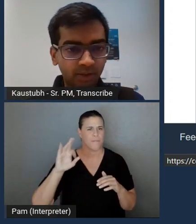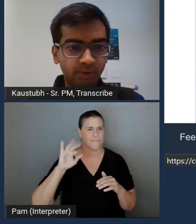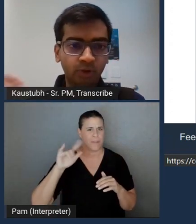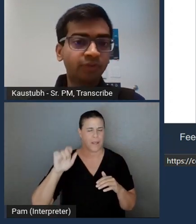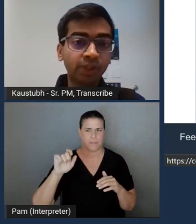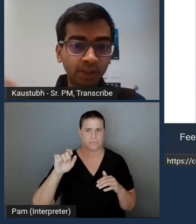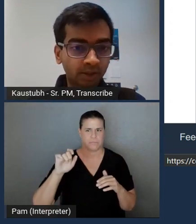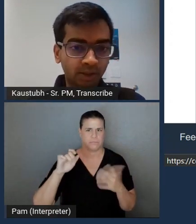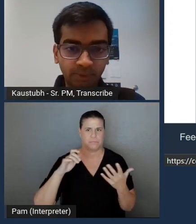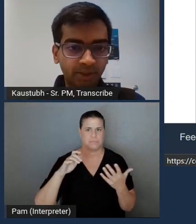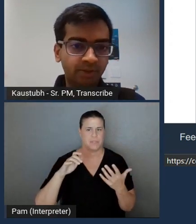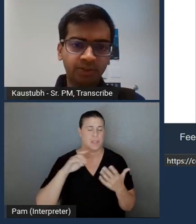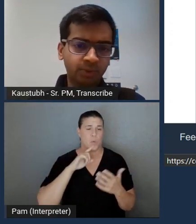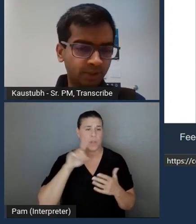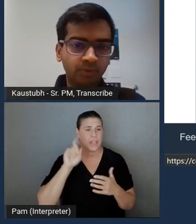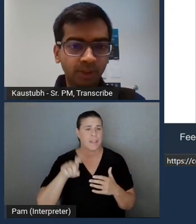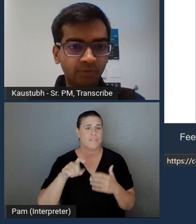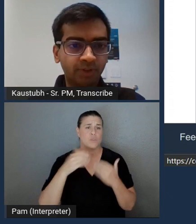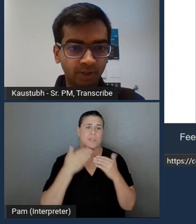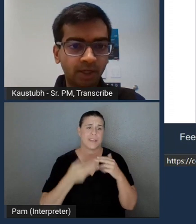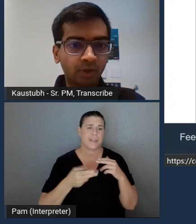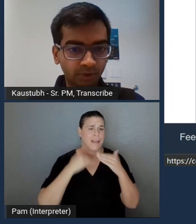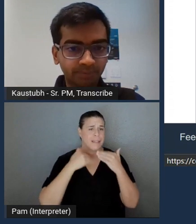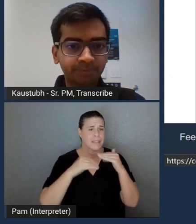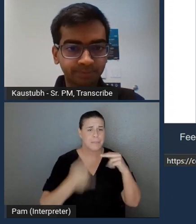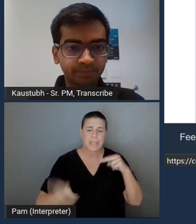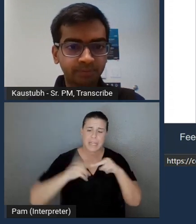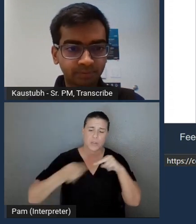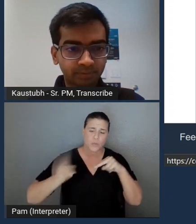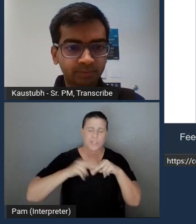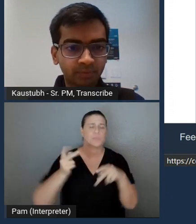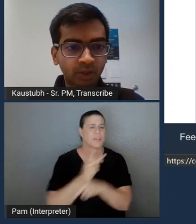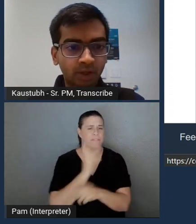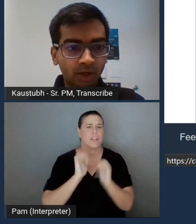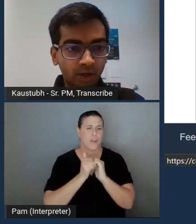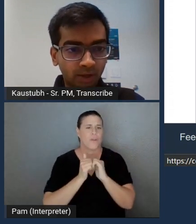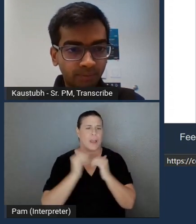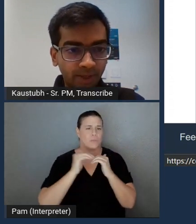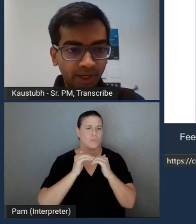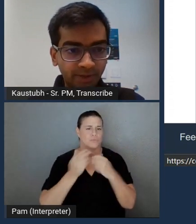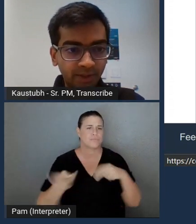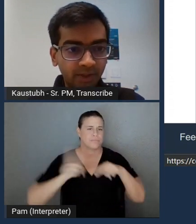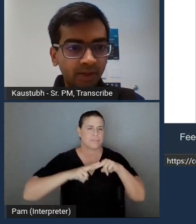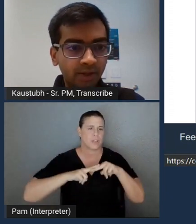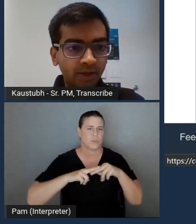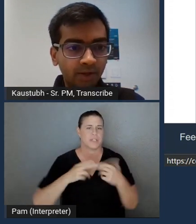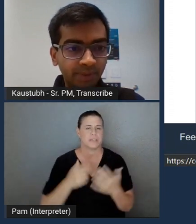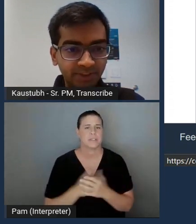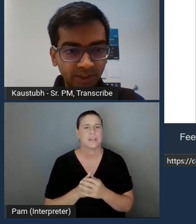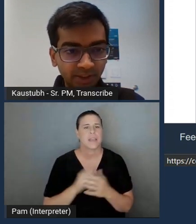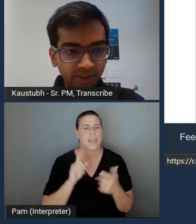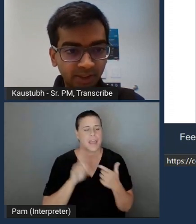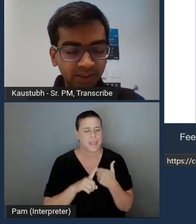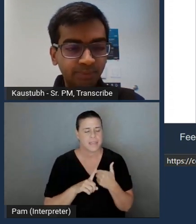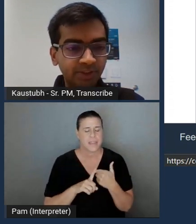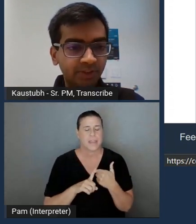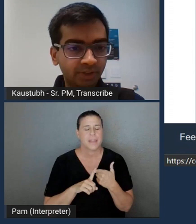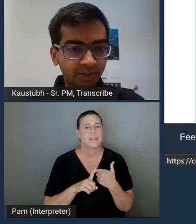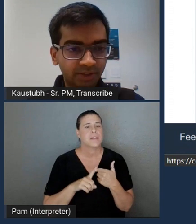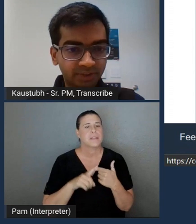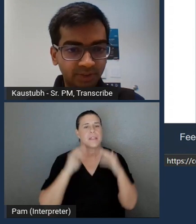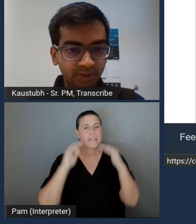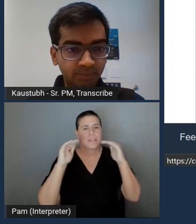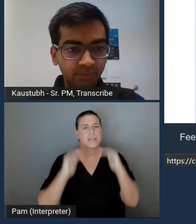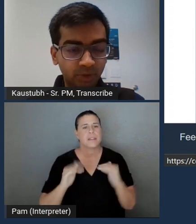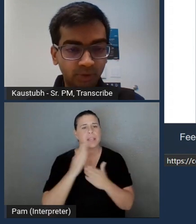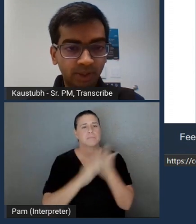think if you need a limit increase, we can figure that out. Okay. And then basically the next piece